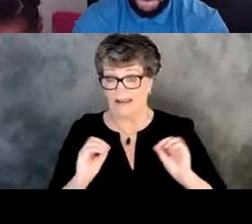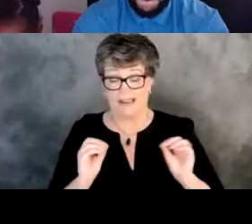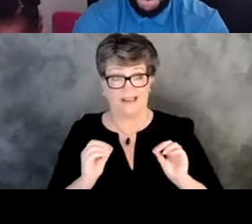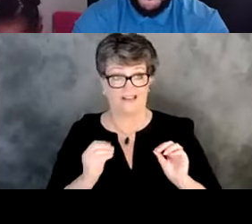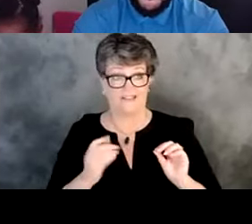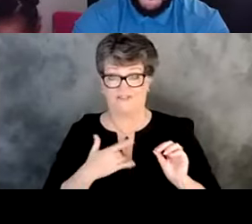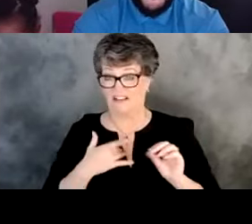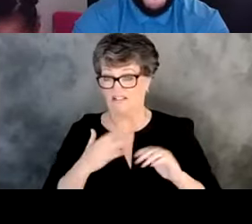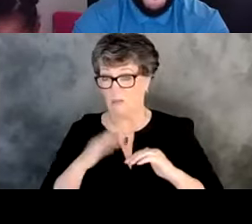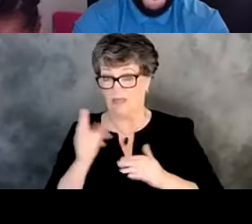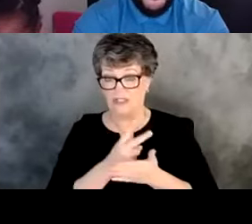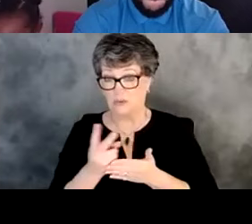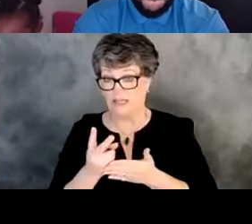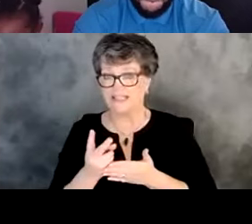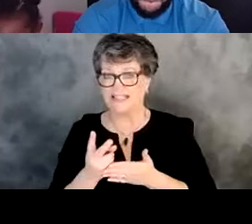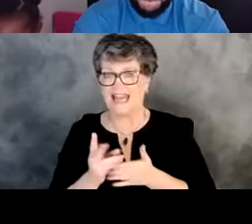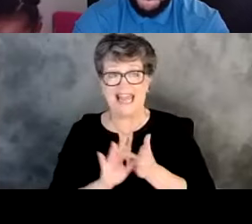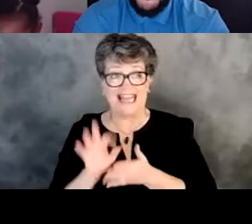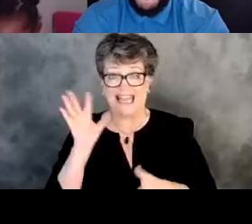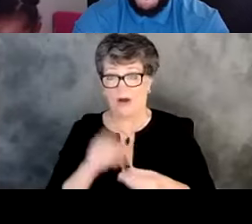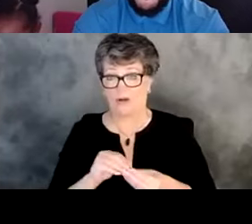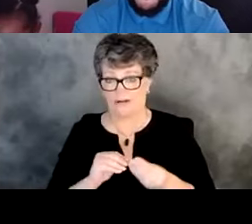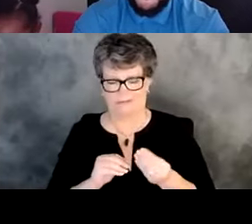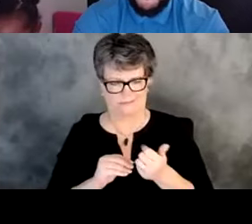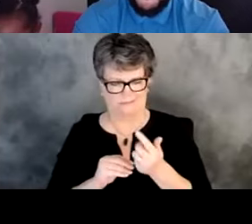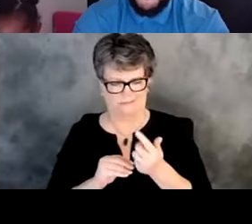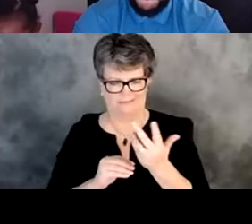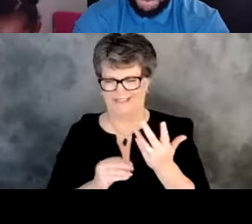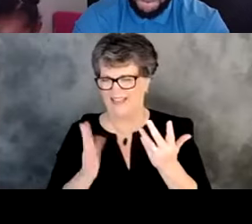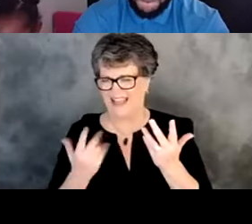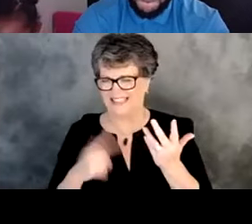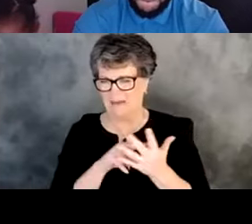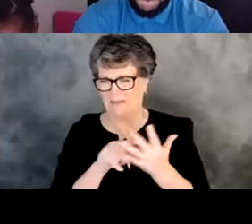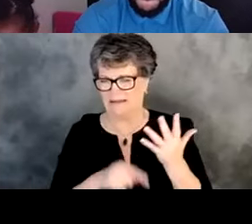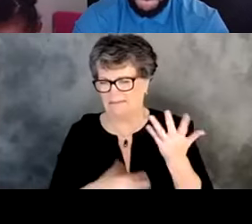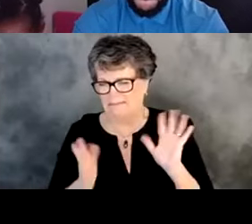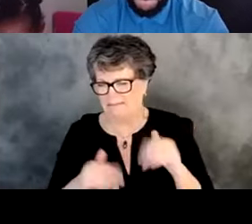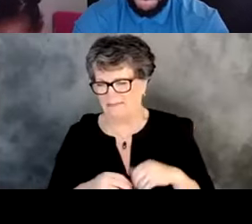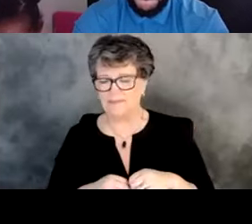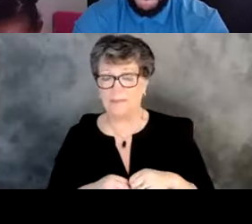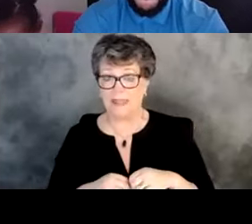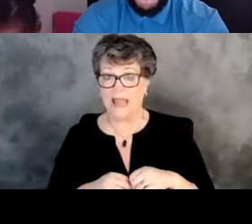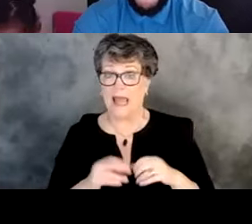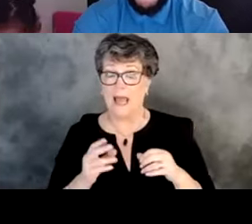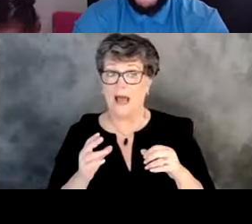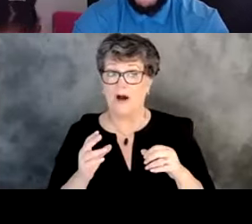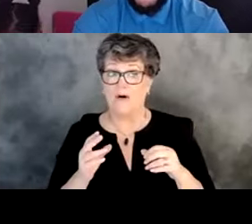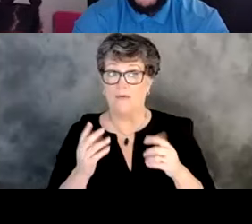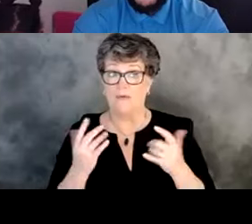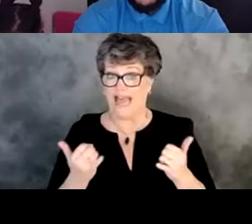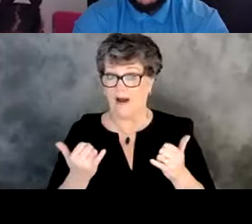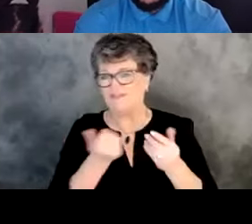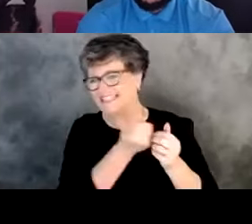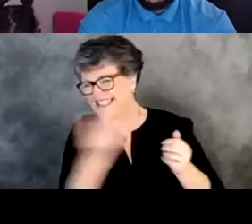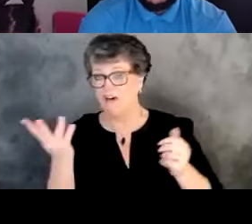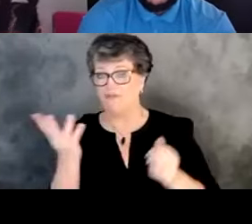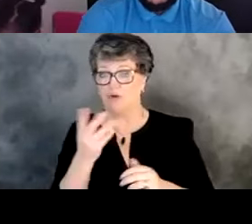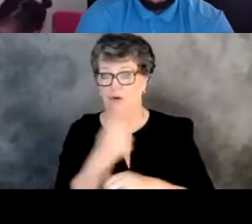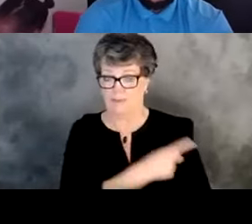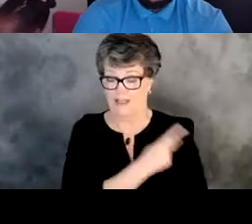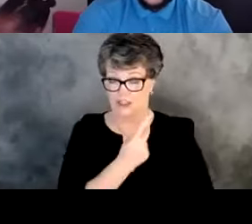longer than 2 weeks, and I can count on almost one hand how long that's happened. Meanwhile, I have numbers of patients who